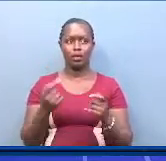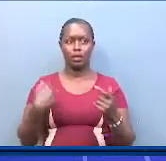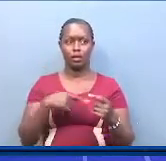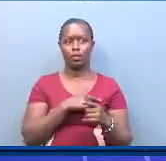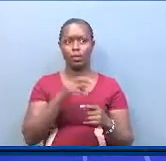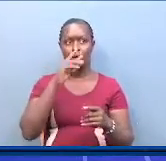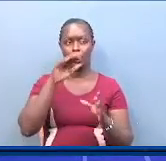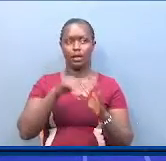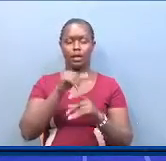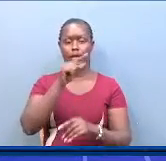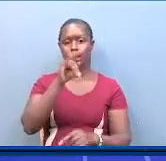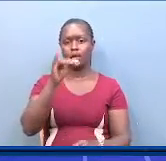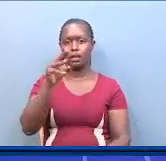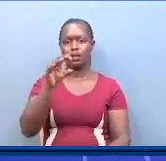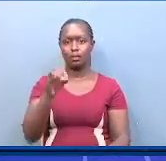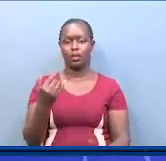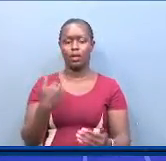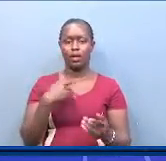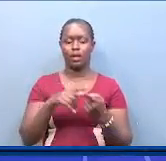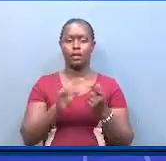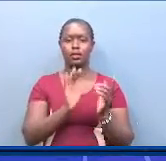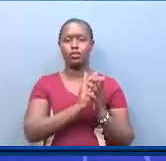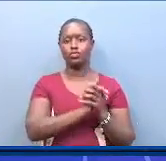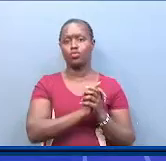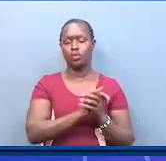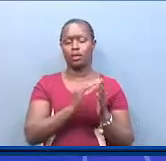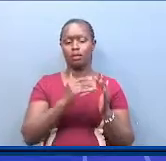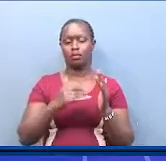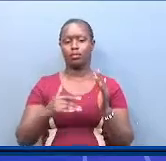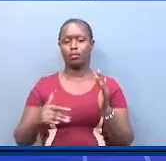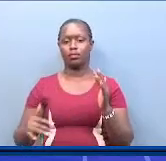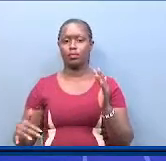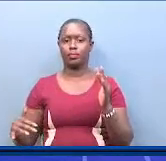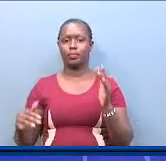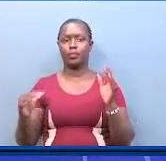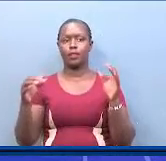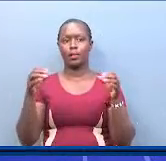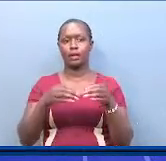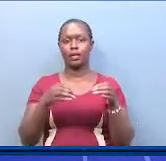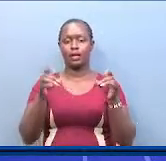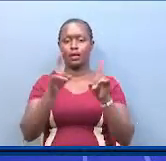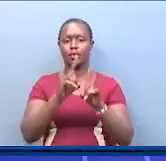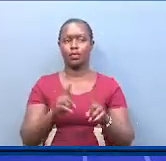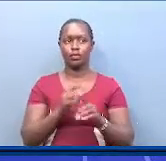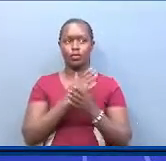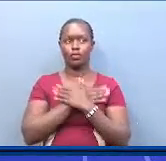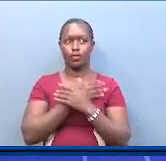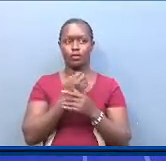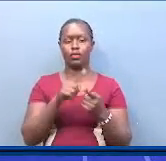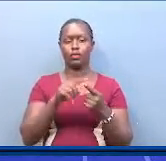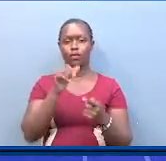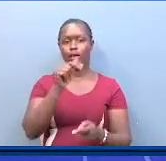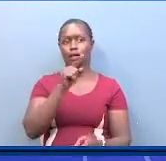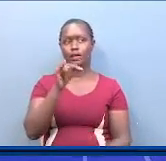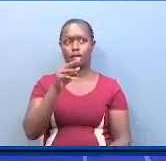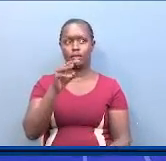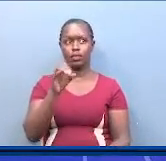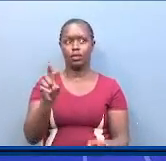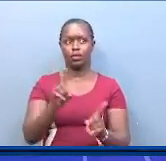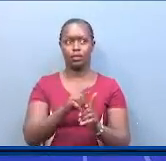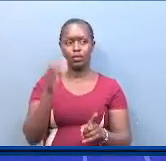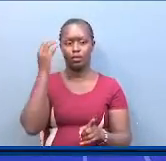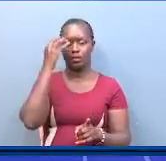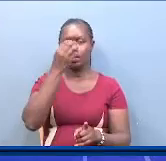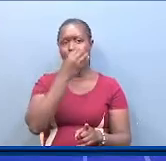in Azimio. And Azimio has Jubilee and many other parties and friends of Azimio. And therefore, Martha